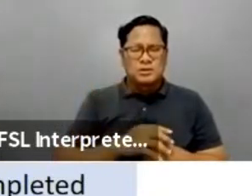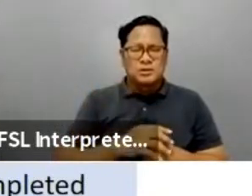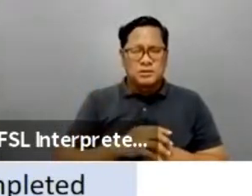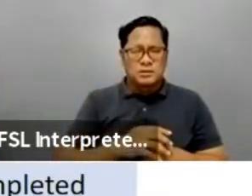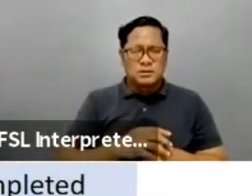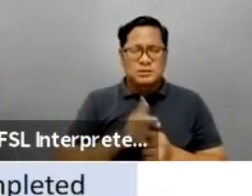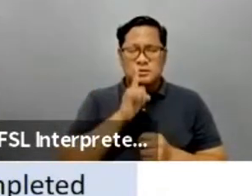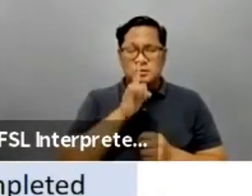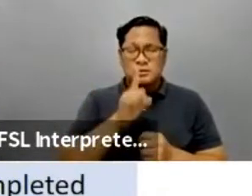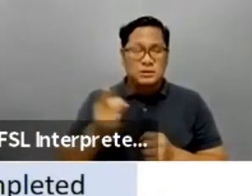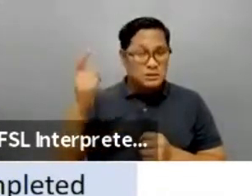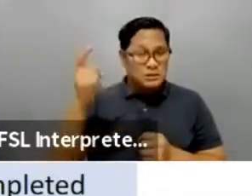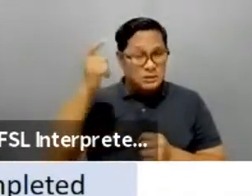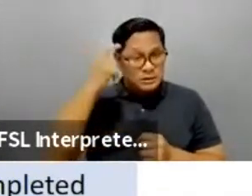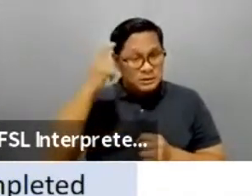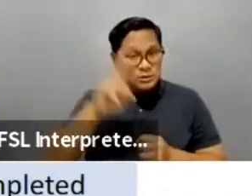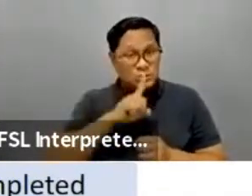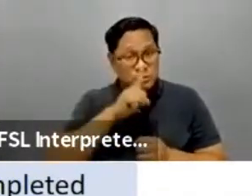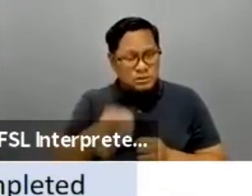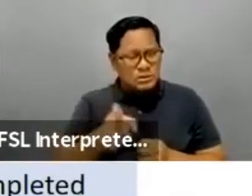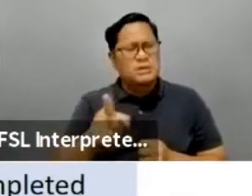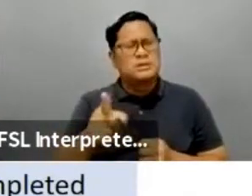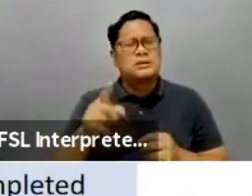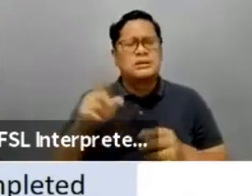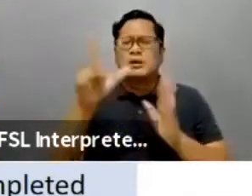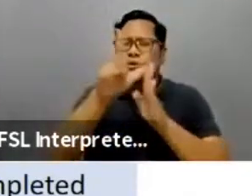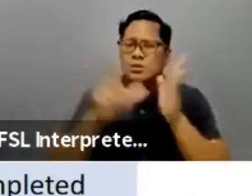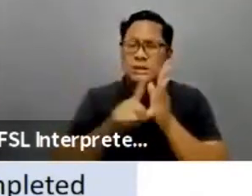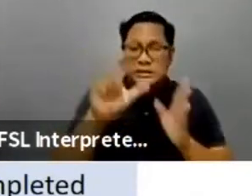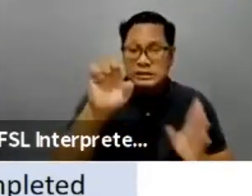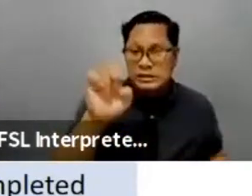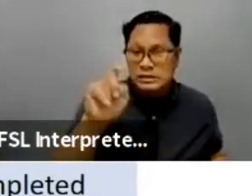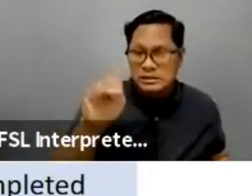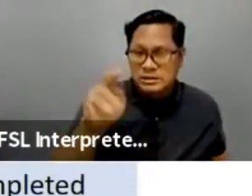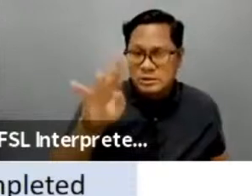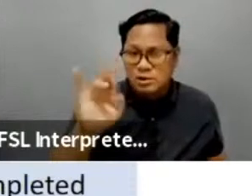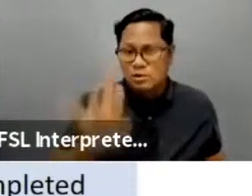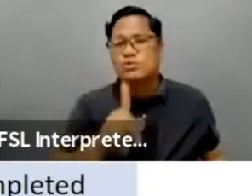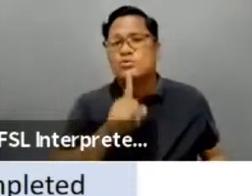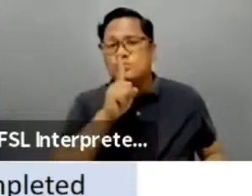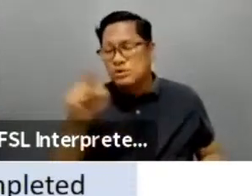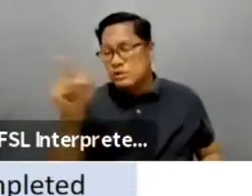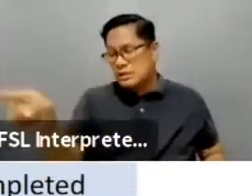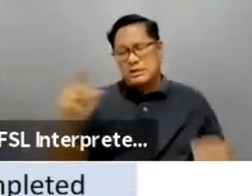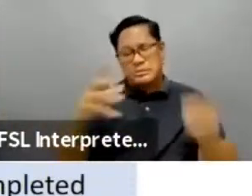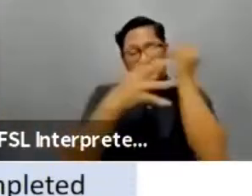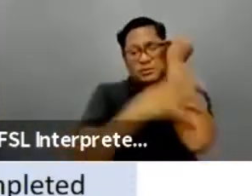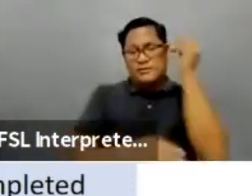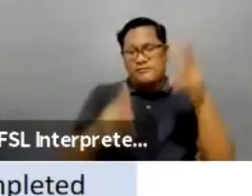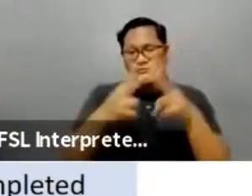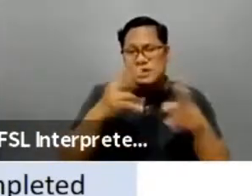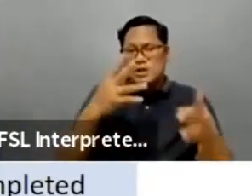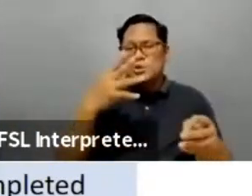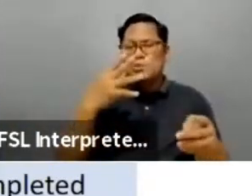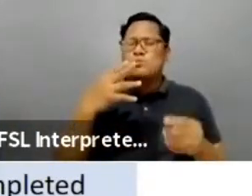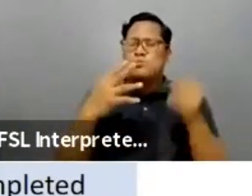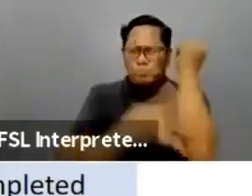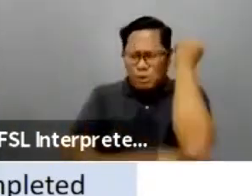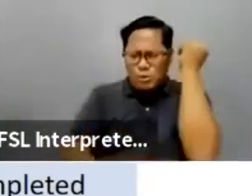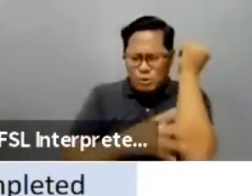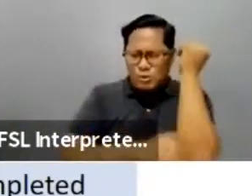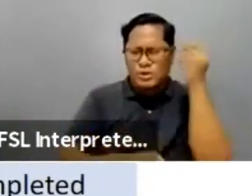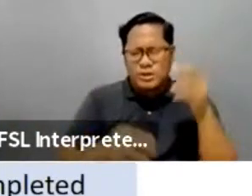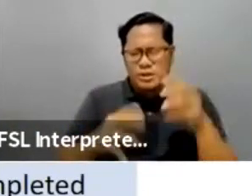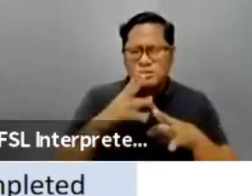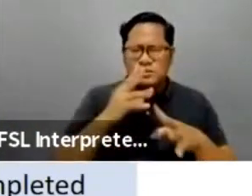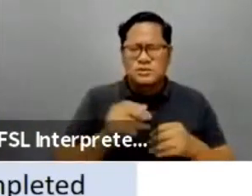If you say that the law was exemplary, maybe the implementation was very poor. And we're only now